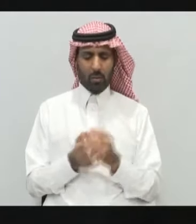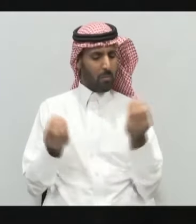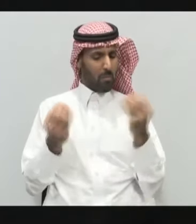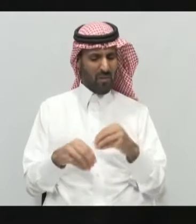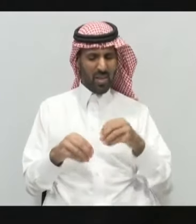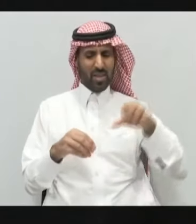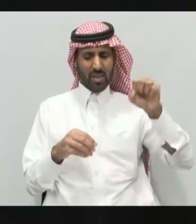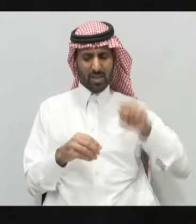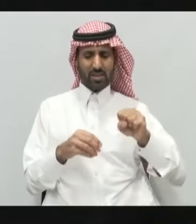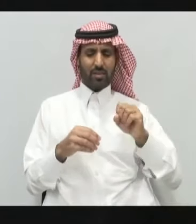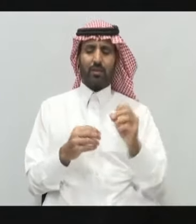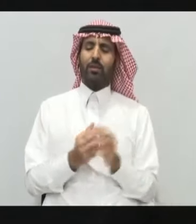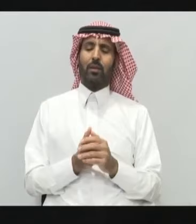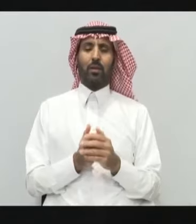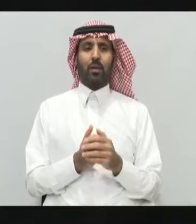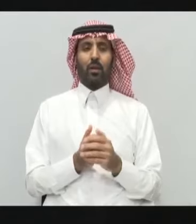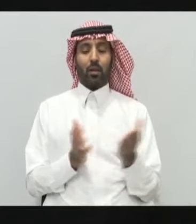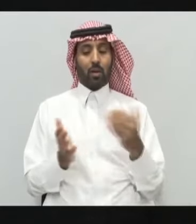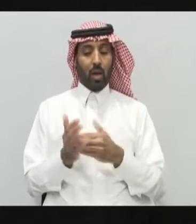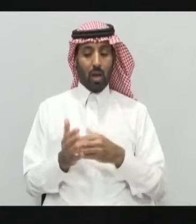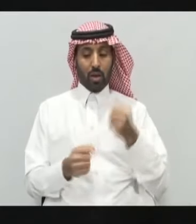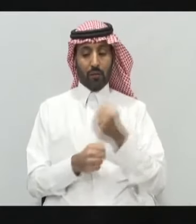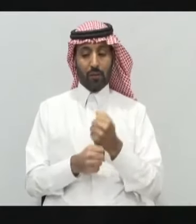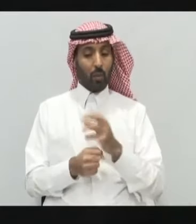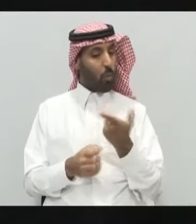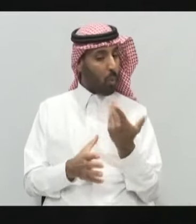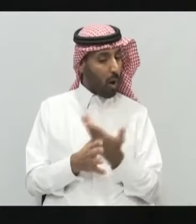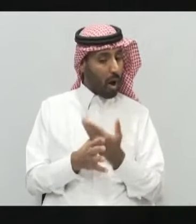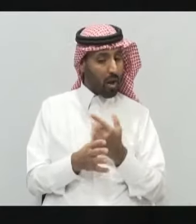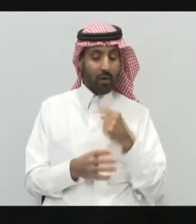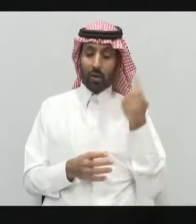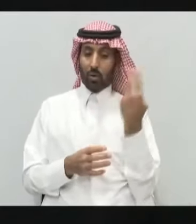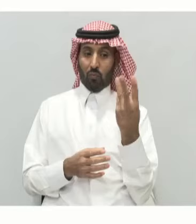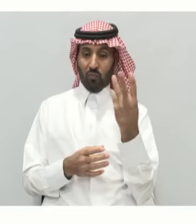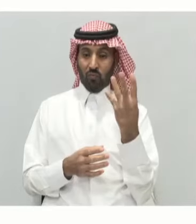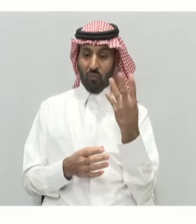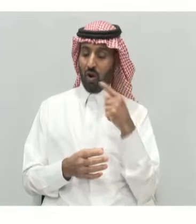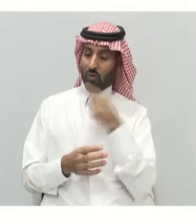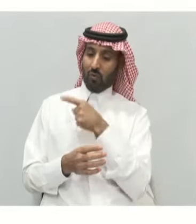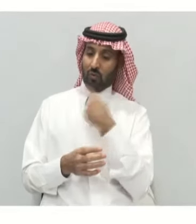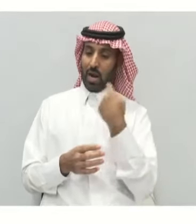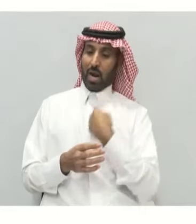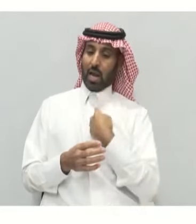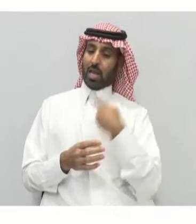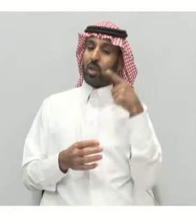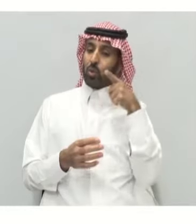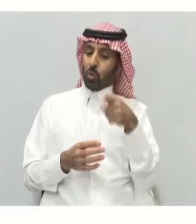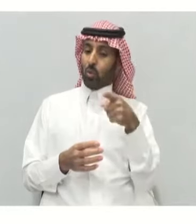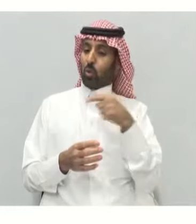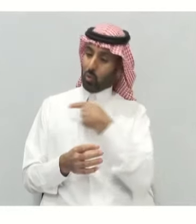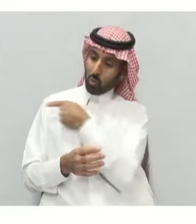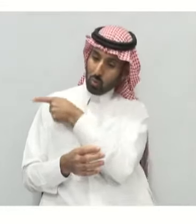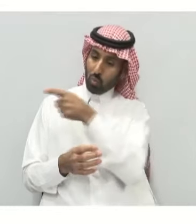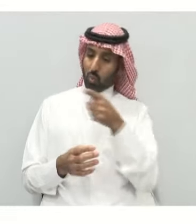don't make any changes to the verb. Why? Because we are using those subject pronouns. But with the